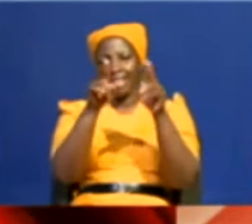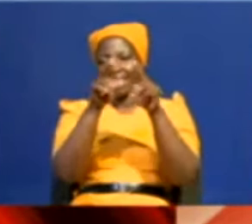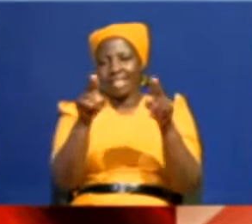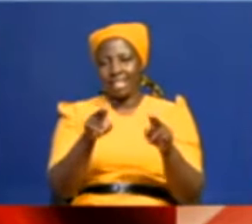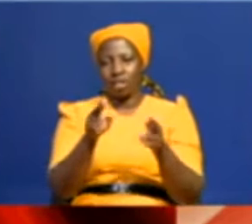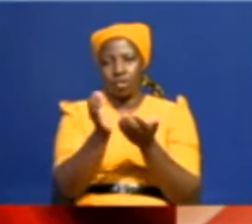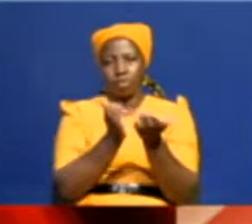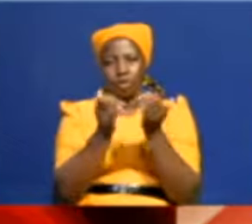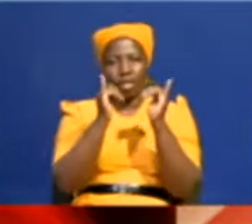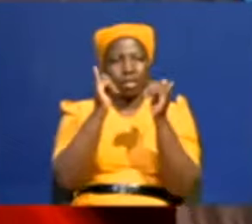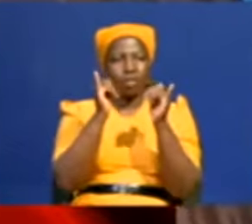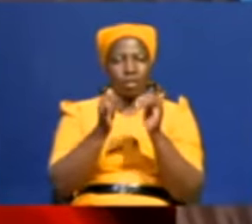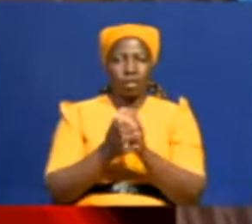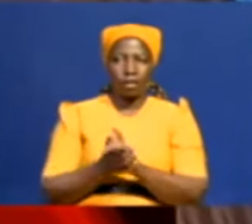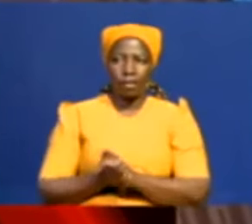business roundup.